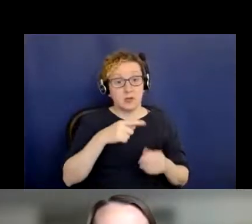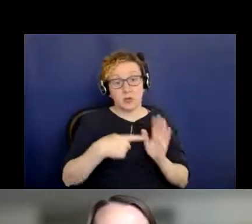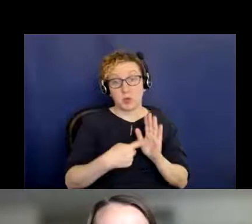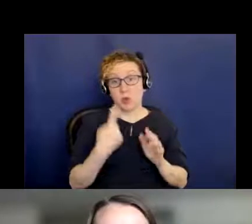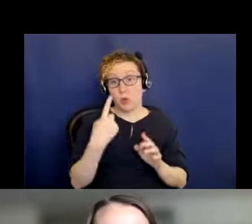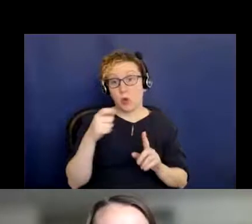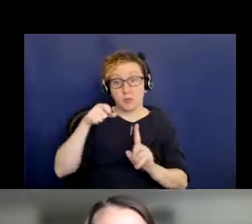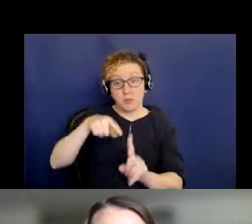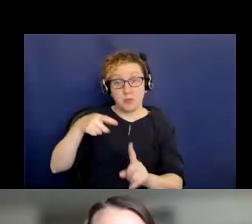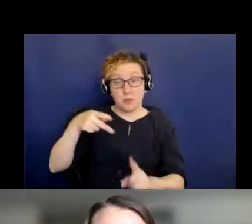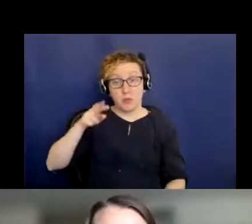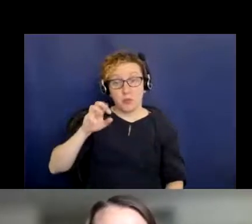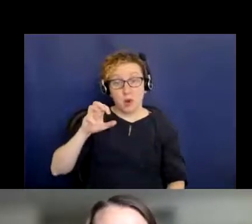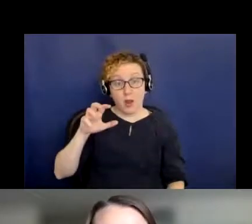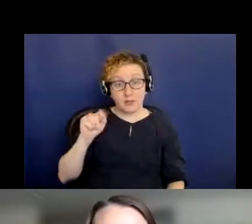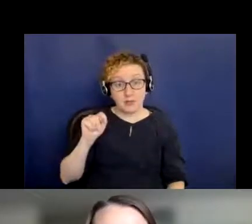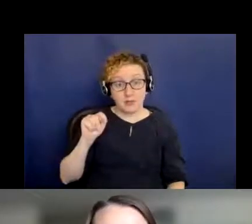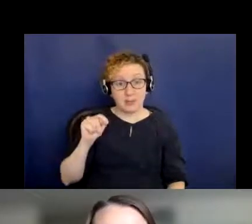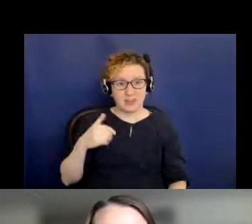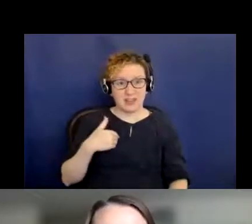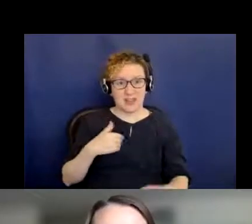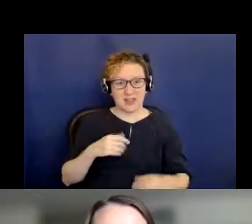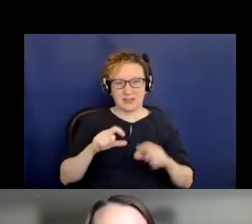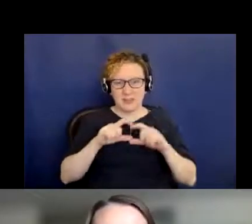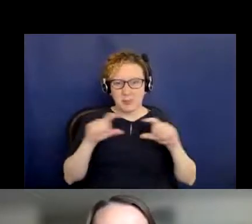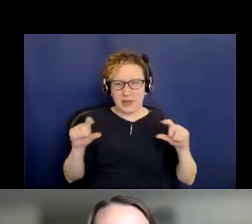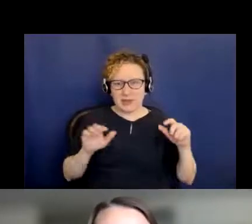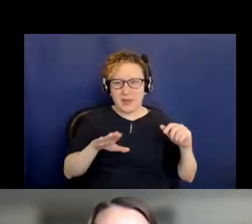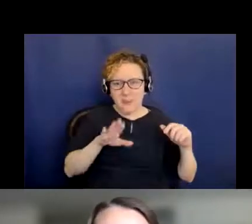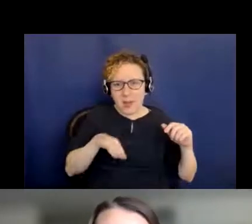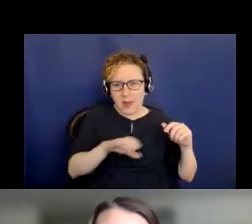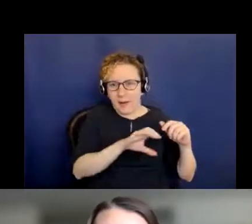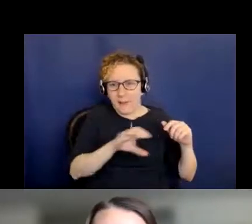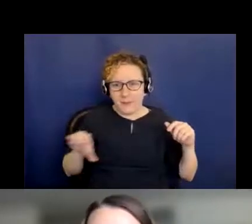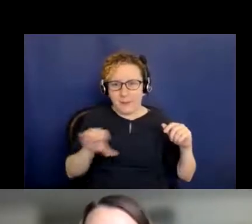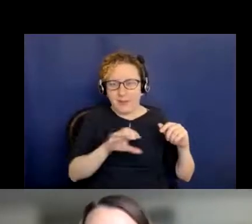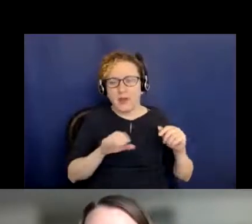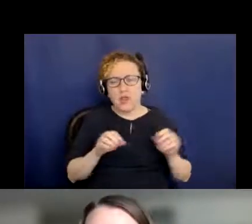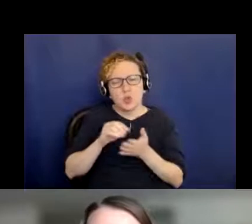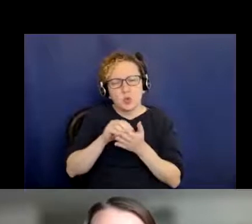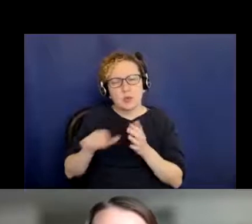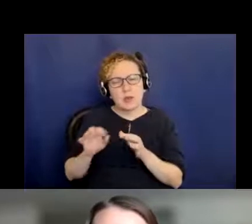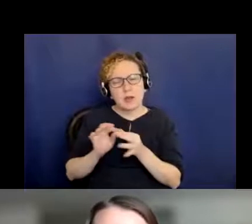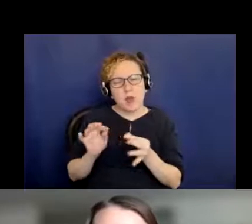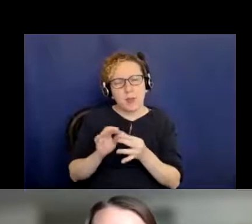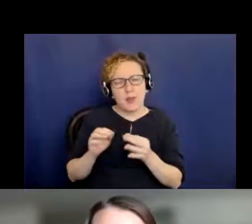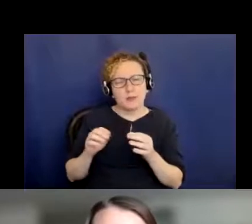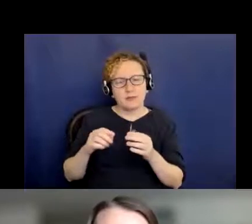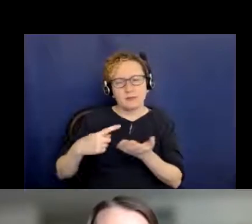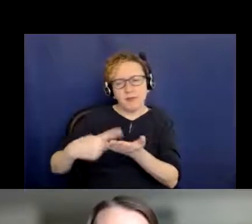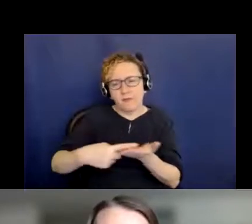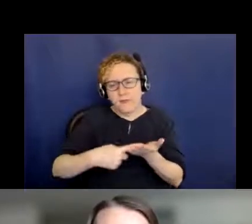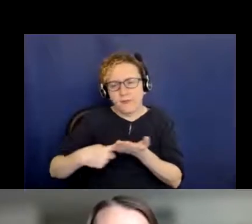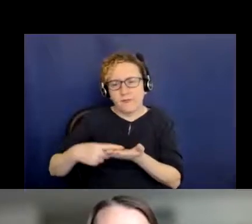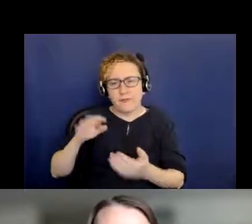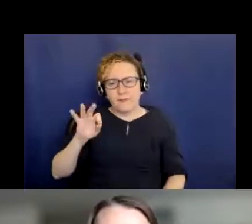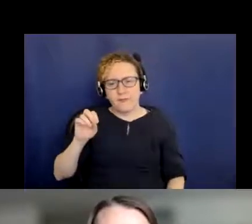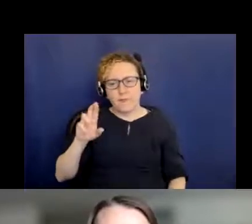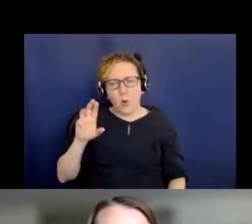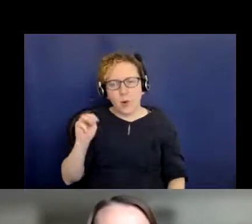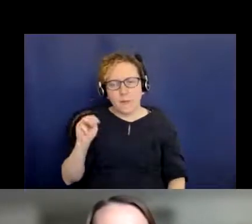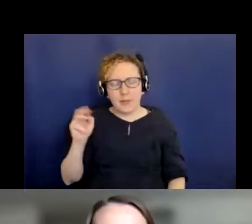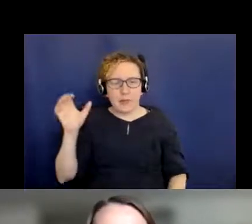has a space at the bottom for students to comment in the forum and hear what others around the world have been